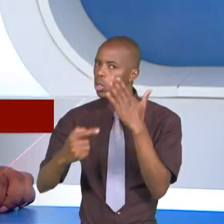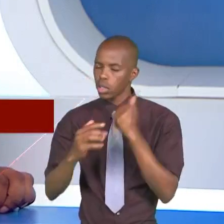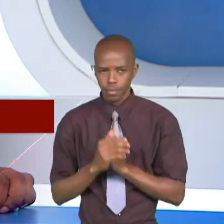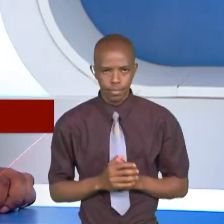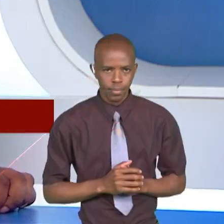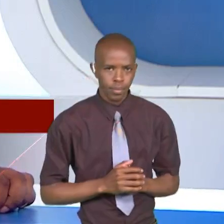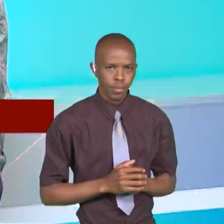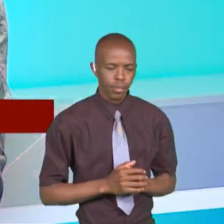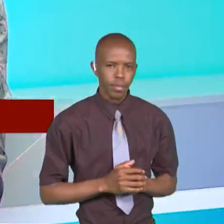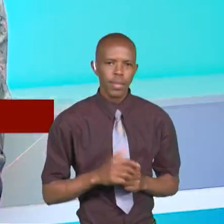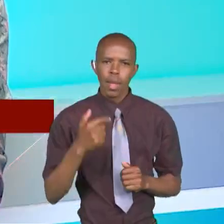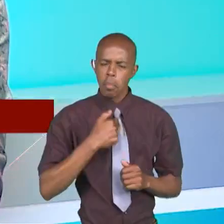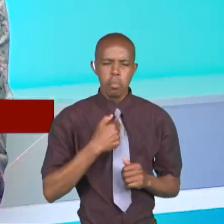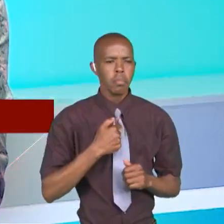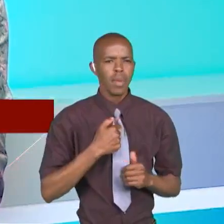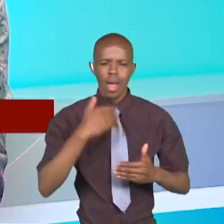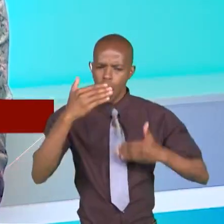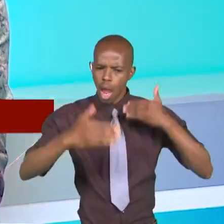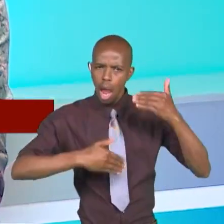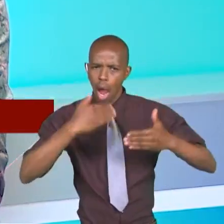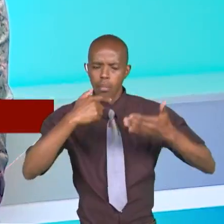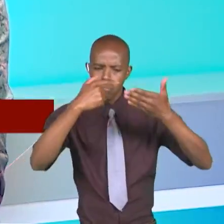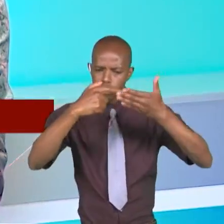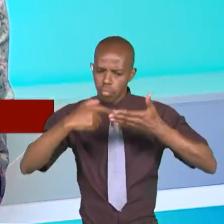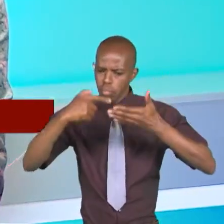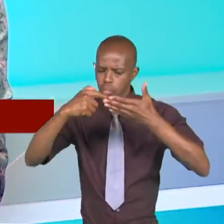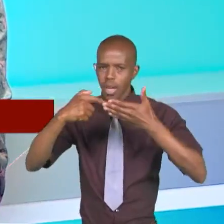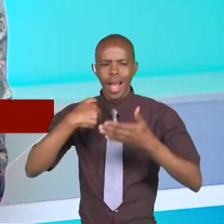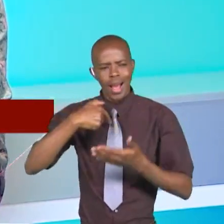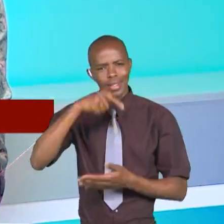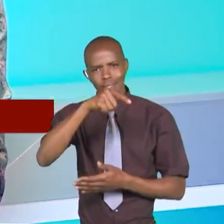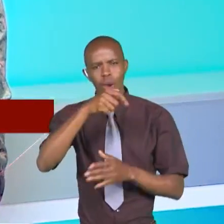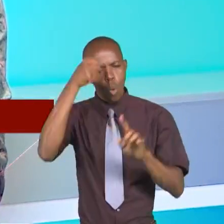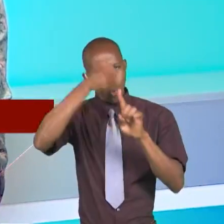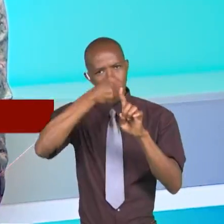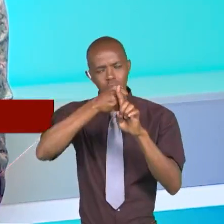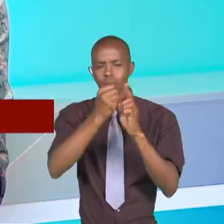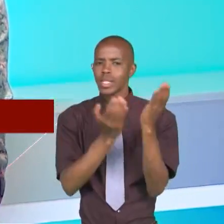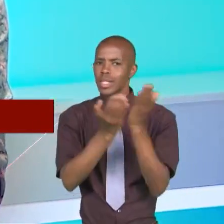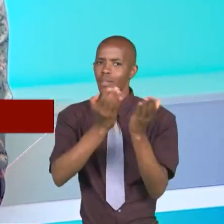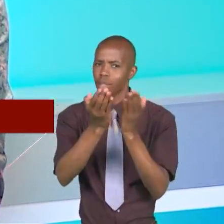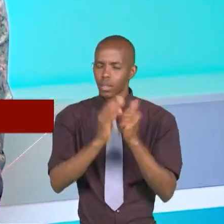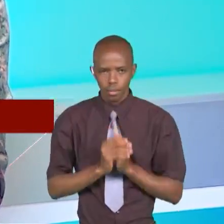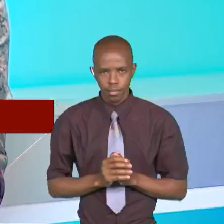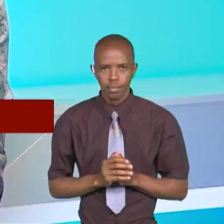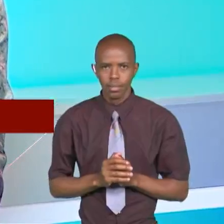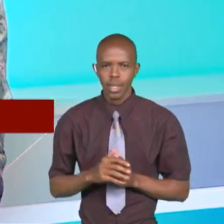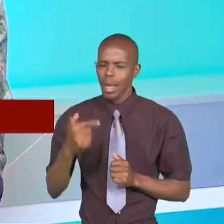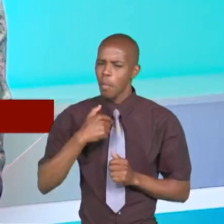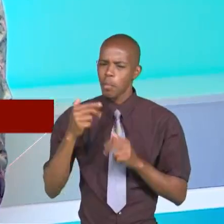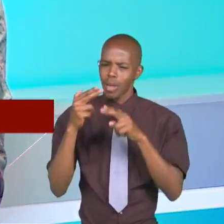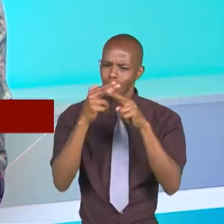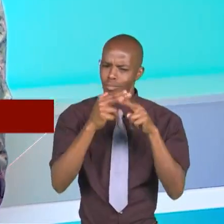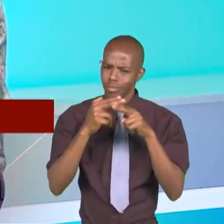I was so good in that particular debate, because that's where we belong. We are fighting for service delivery. And me, I am very keen